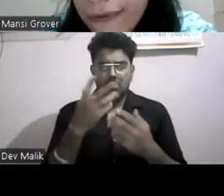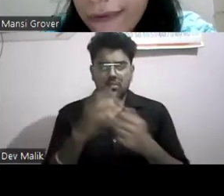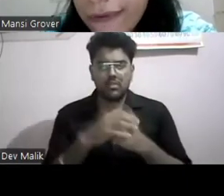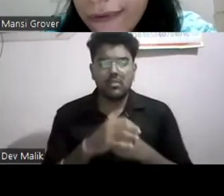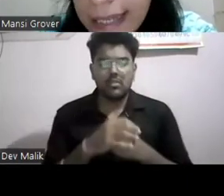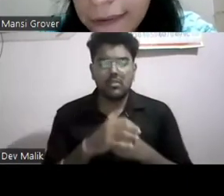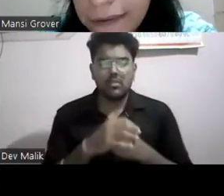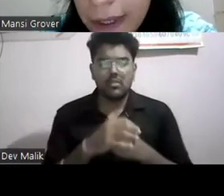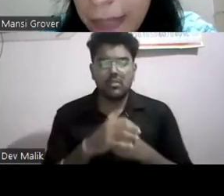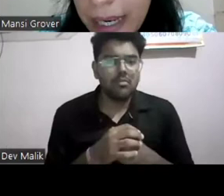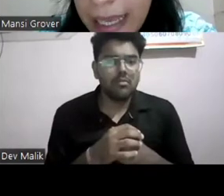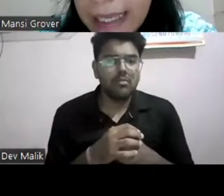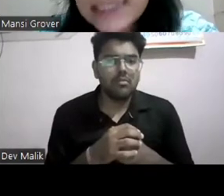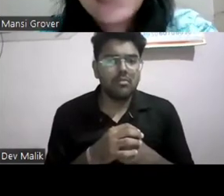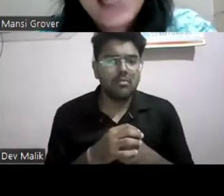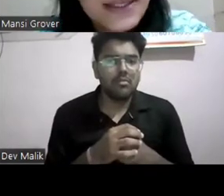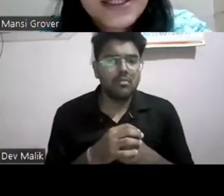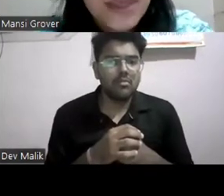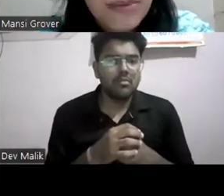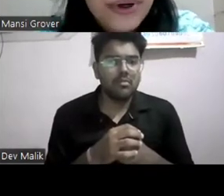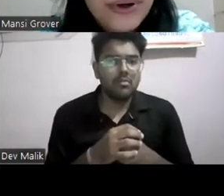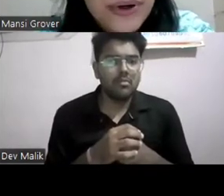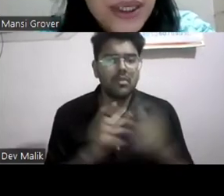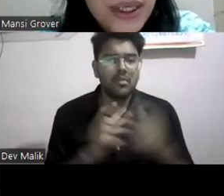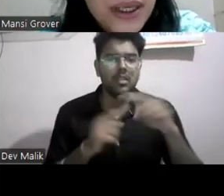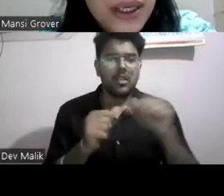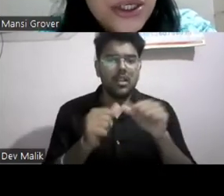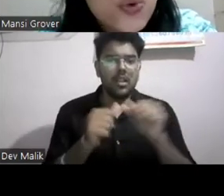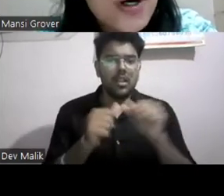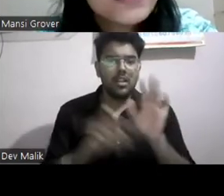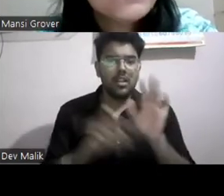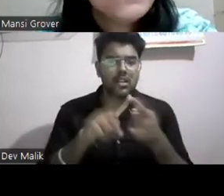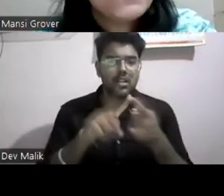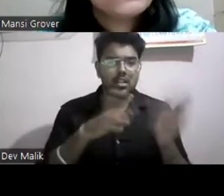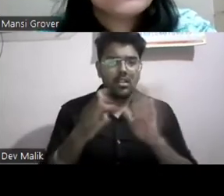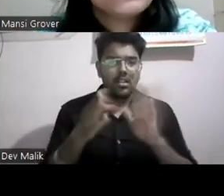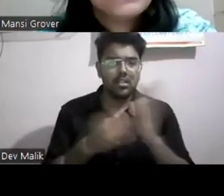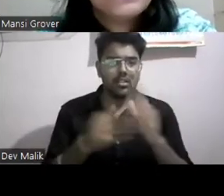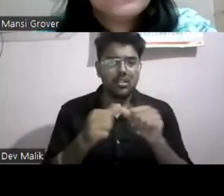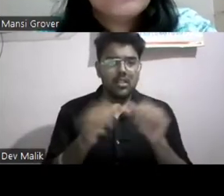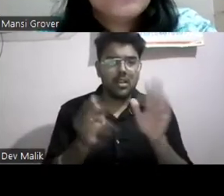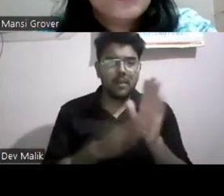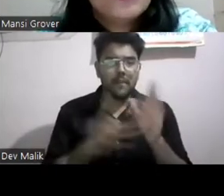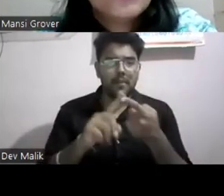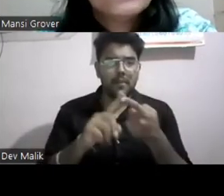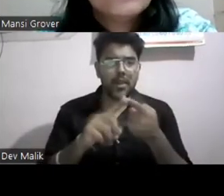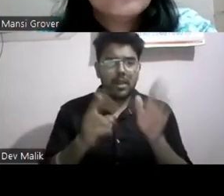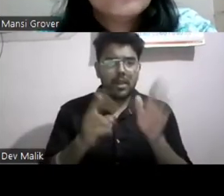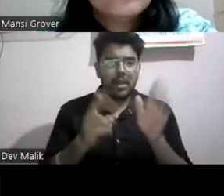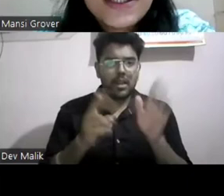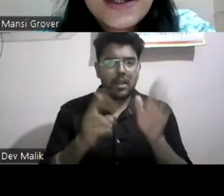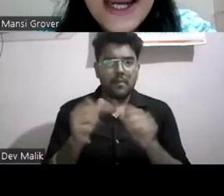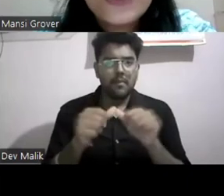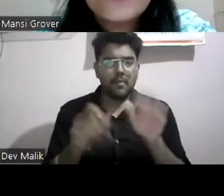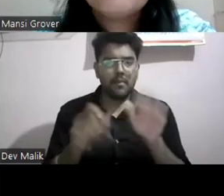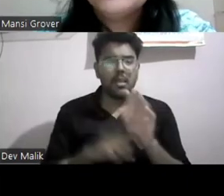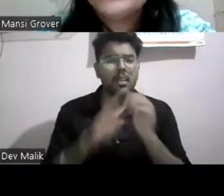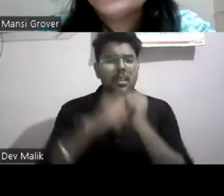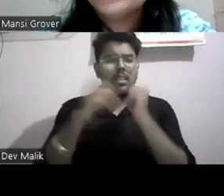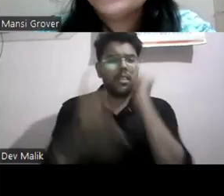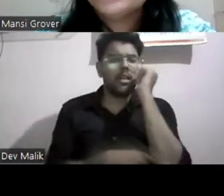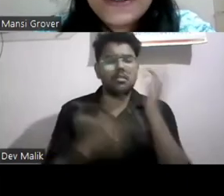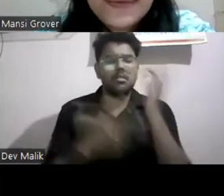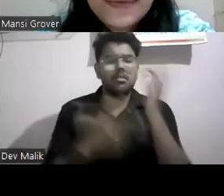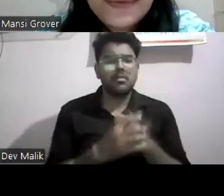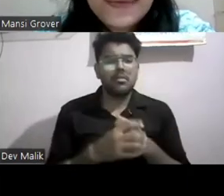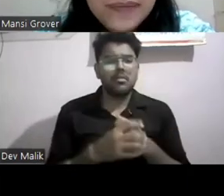if we look at a film like Tare Zameen Par, towards the end, what is the kind of